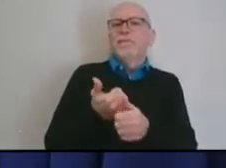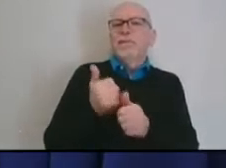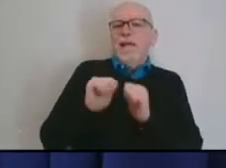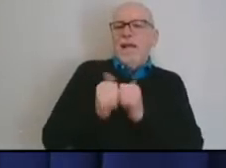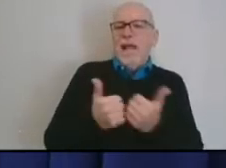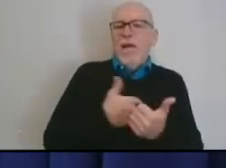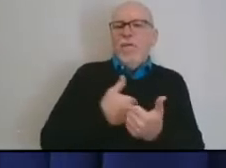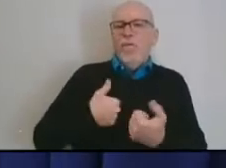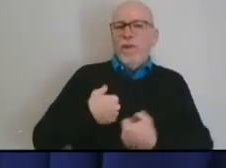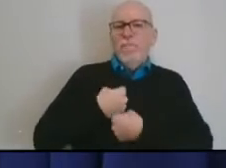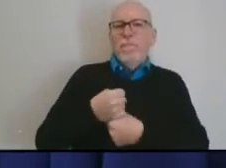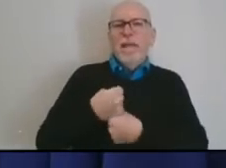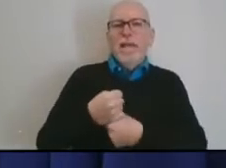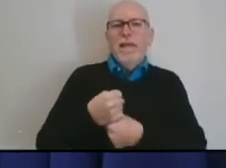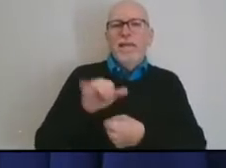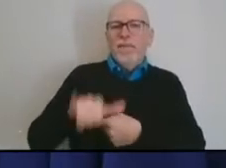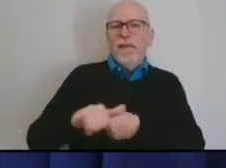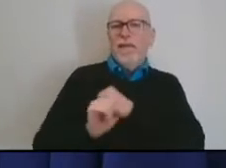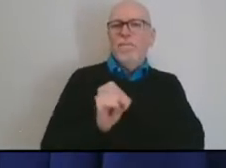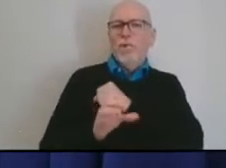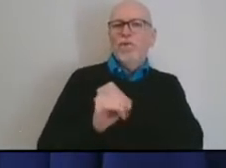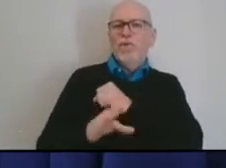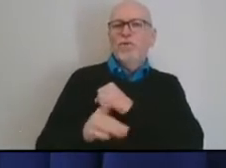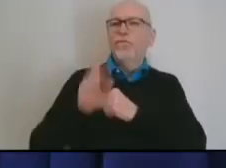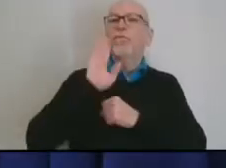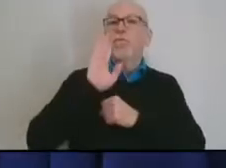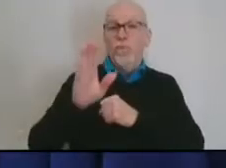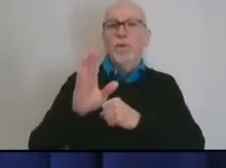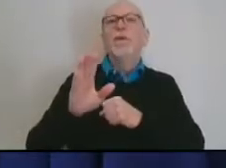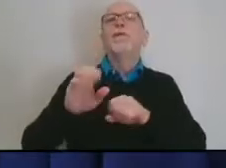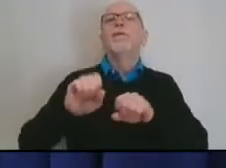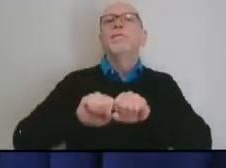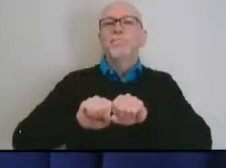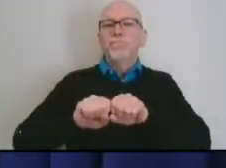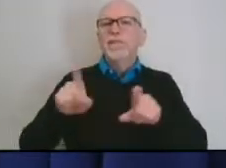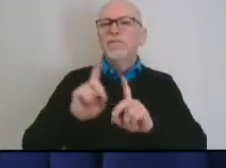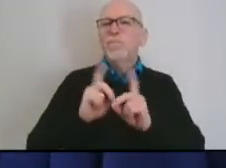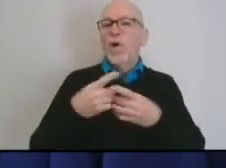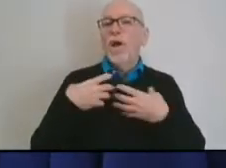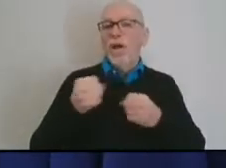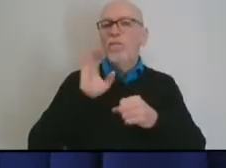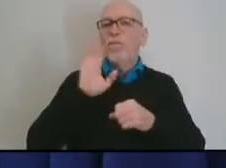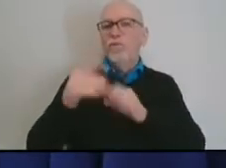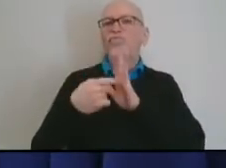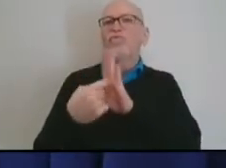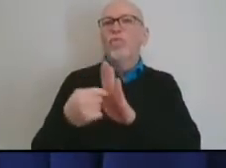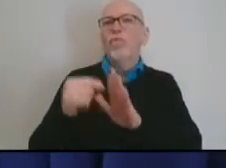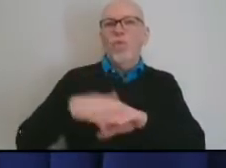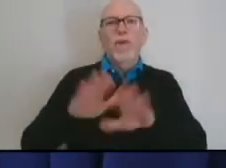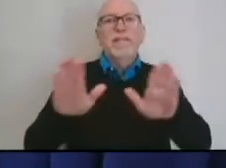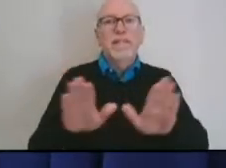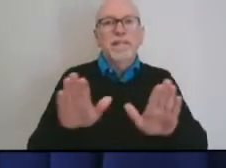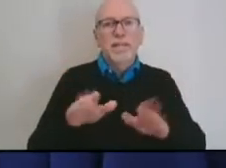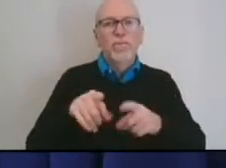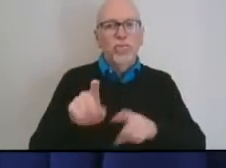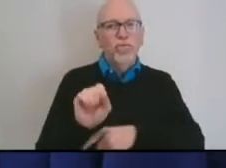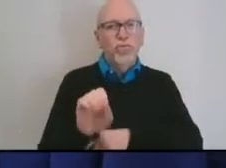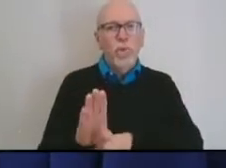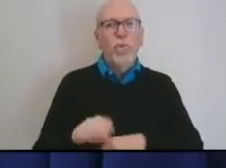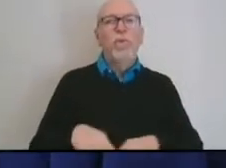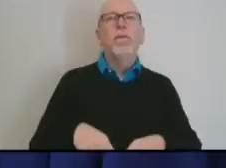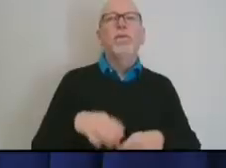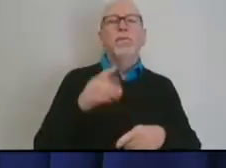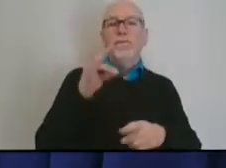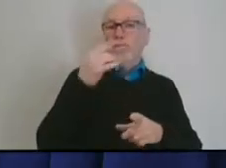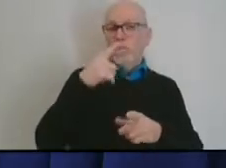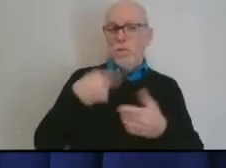make the commercial that the Indiana State Department of Health will air on Sunday. So if we could we cue